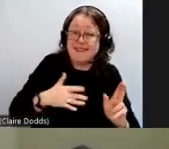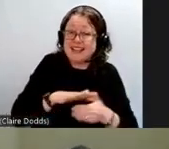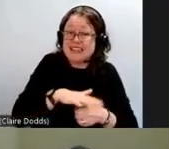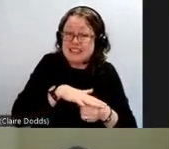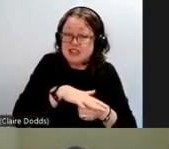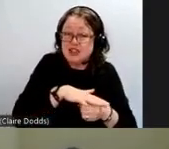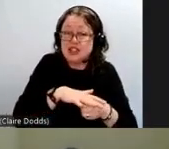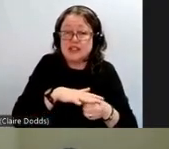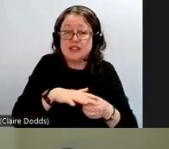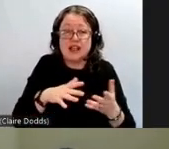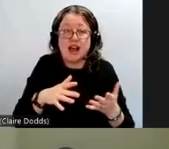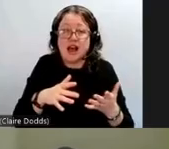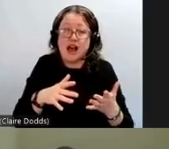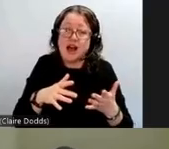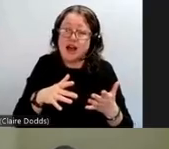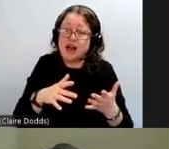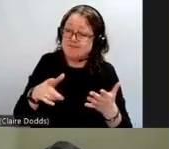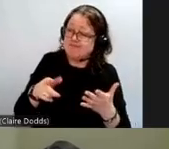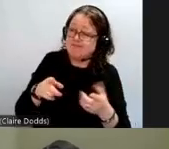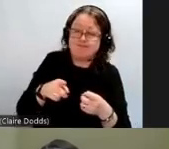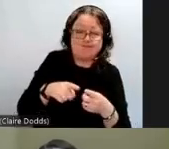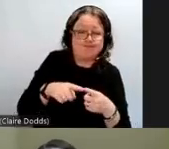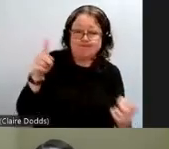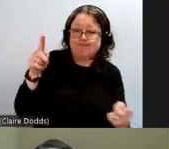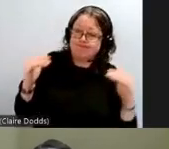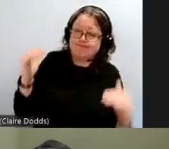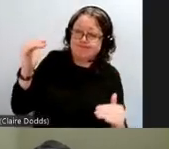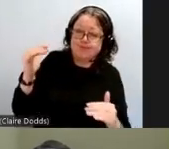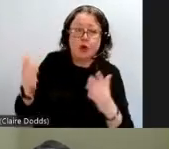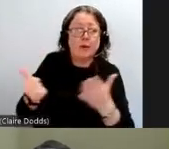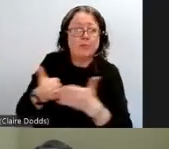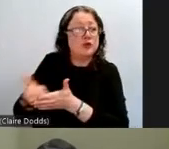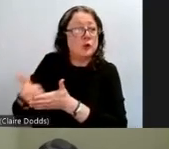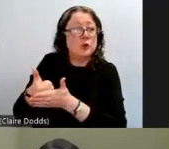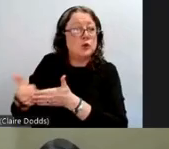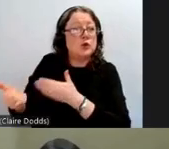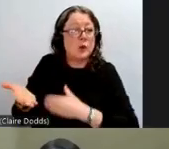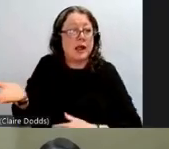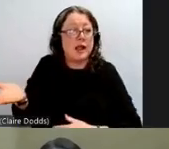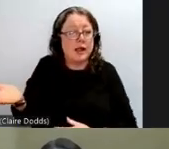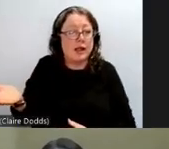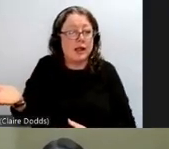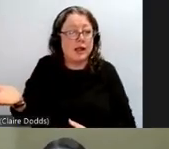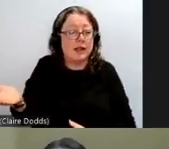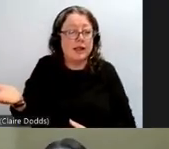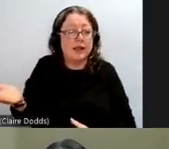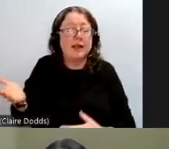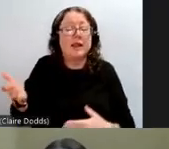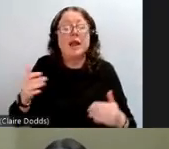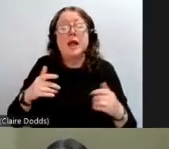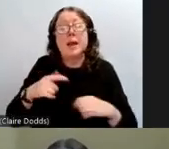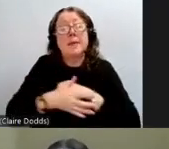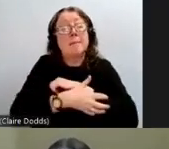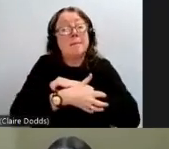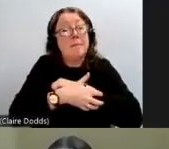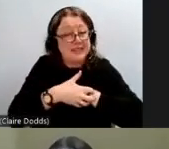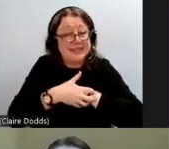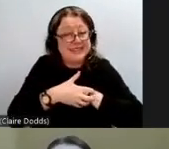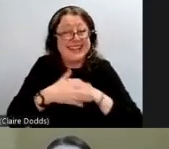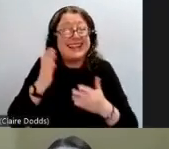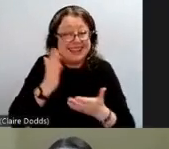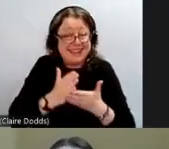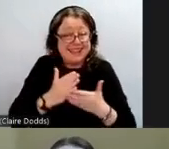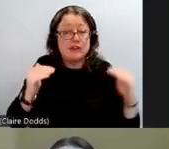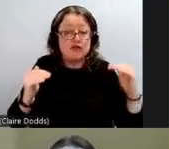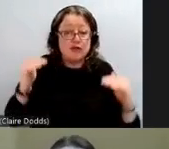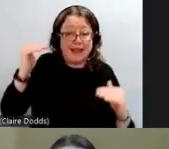belong. So with this, we're thinking that poverty is relative, and if you live in a society where it is